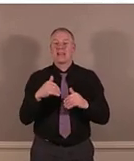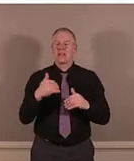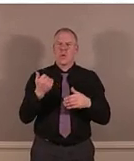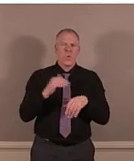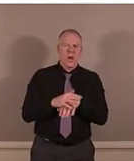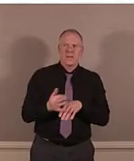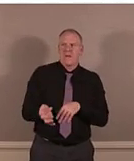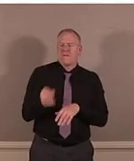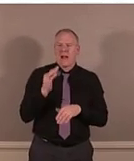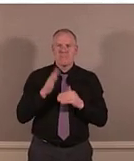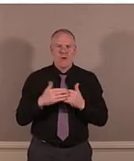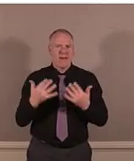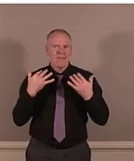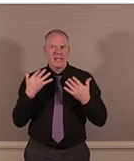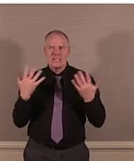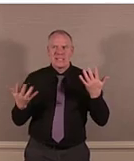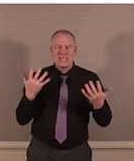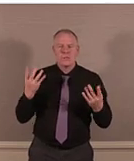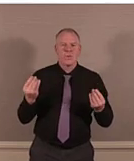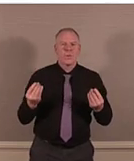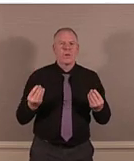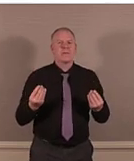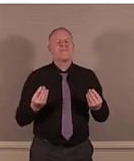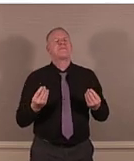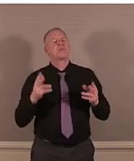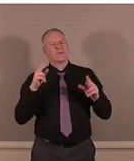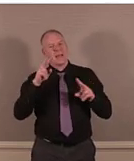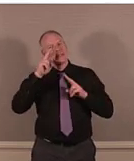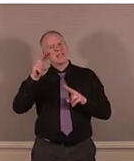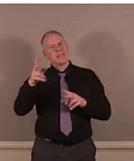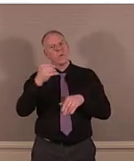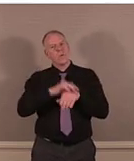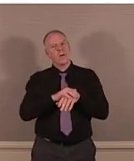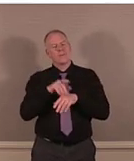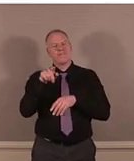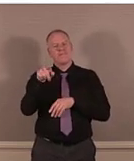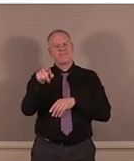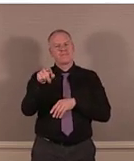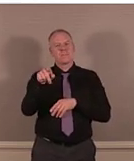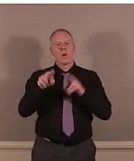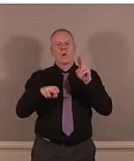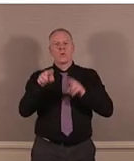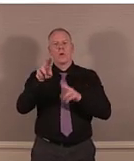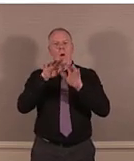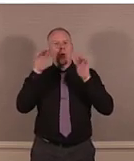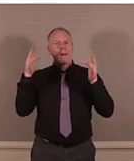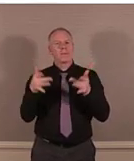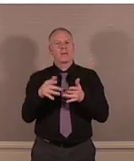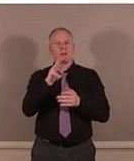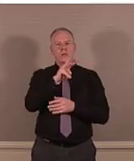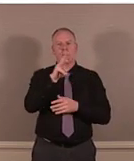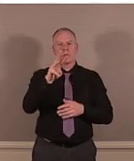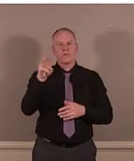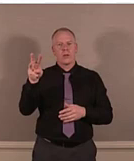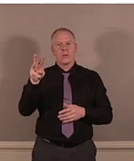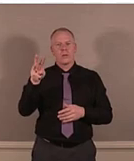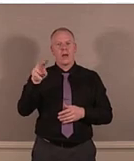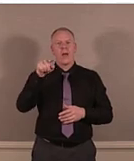can I find out more information about that? Well, you can certainly find that information out on the new website,